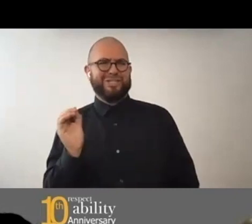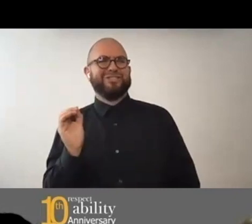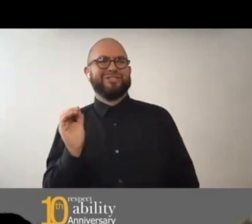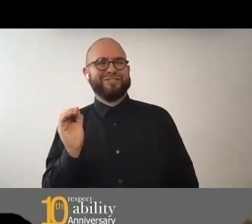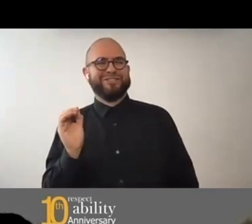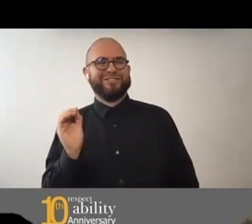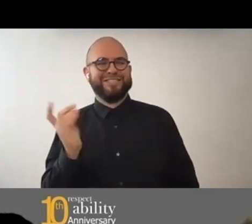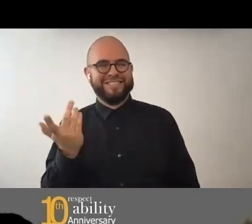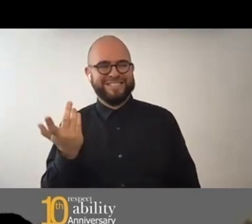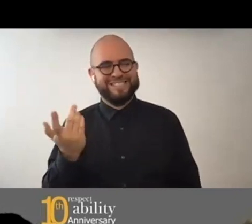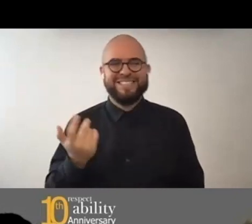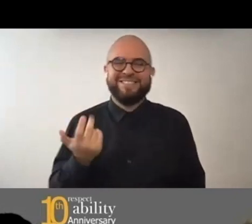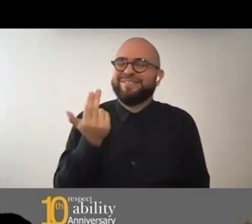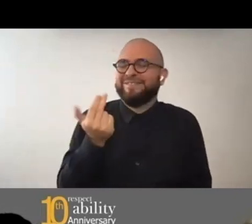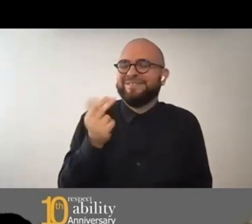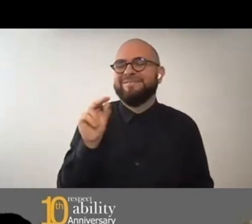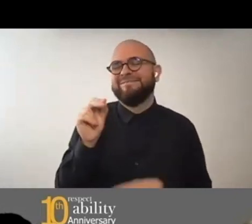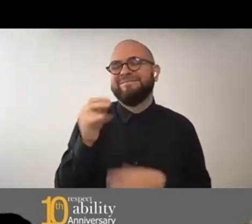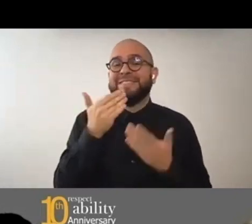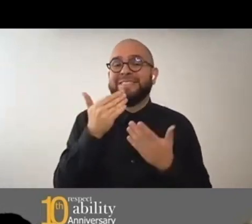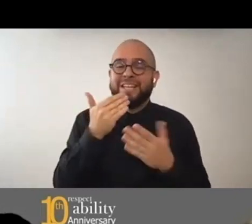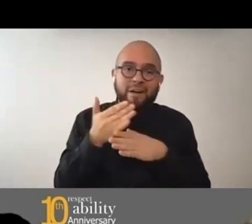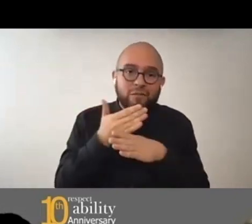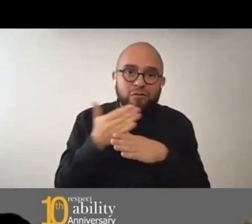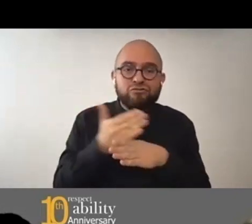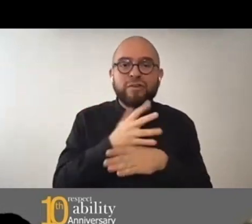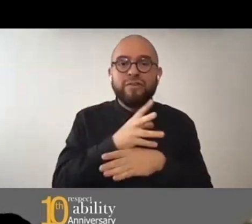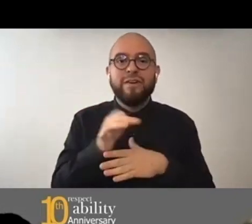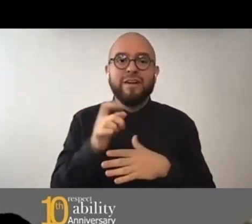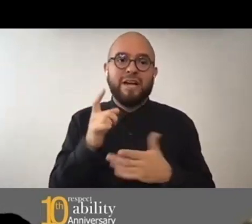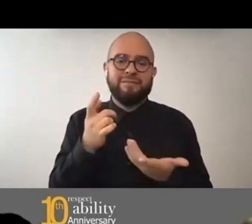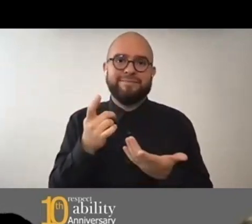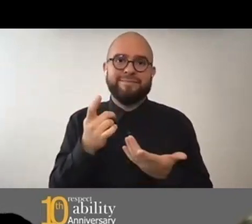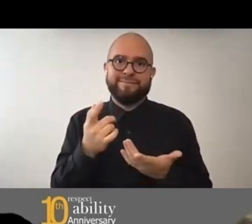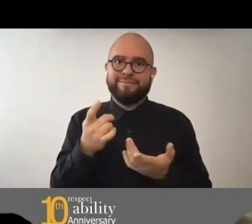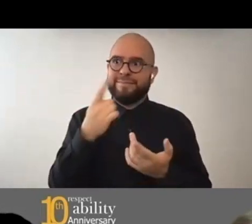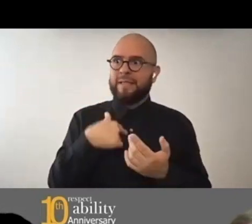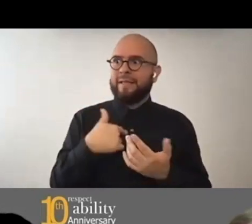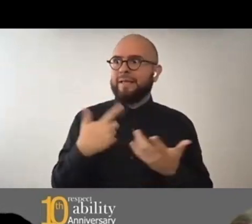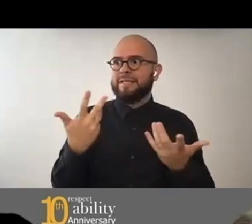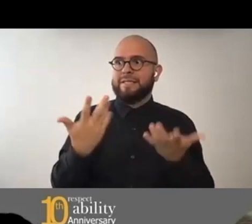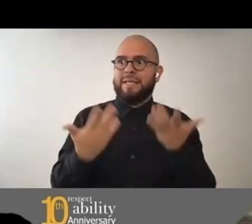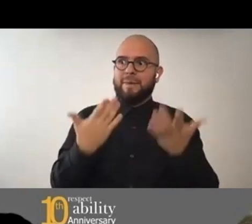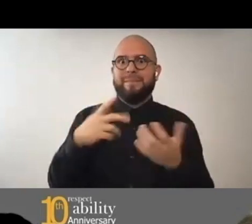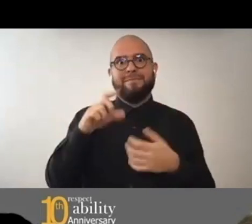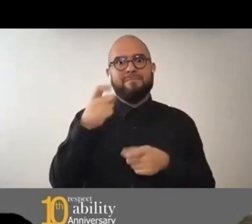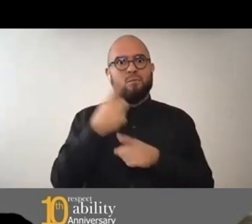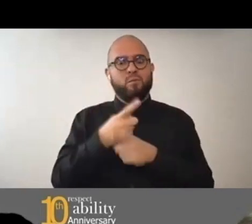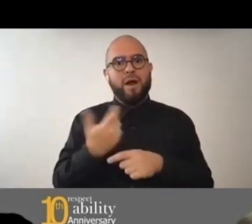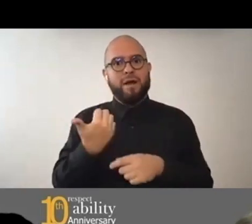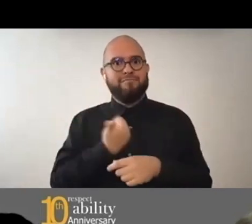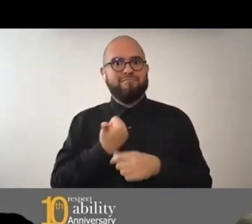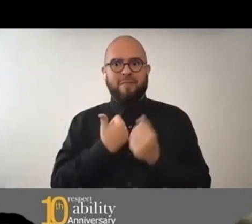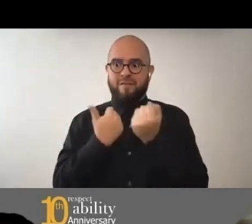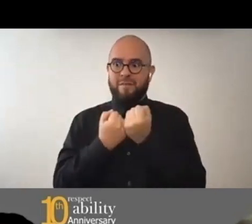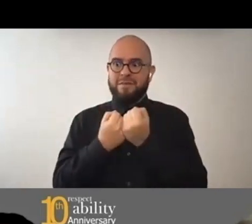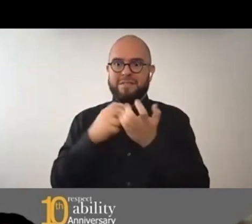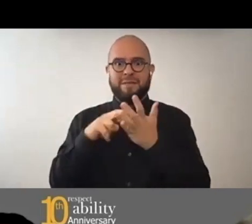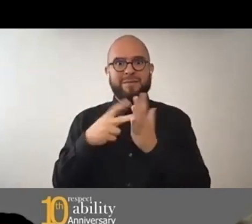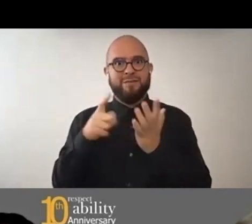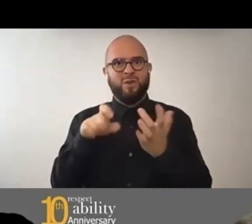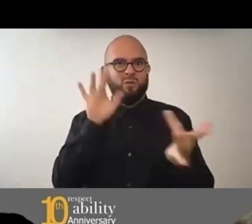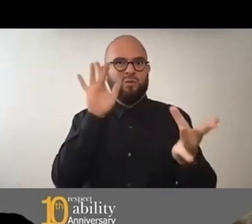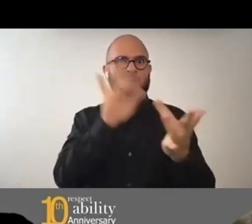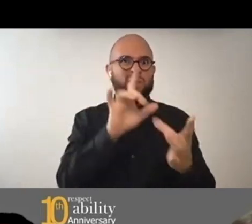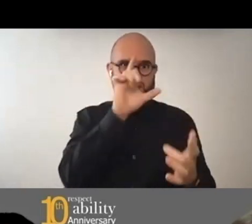sharing and explaining that advocacy might be, contacting your local police officers, letting them know what you might need.